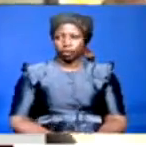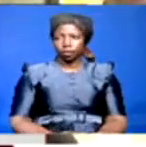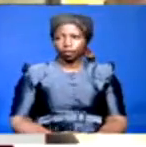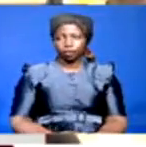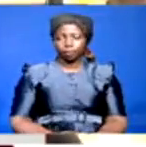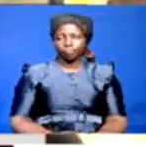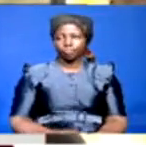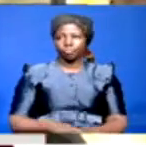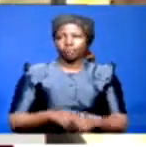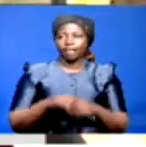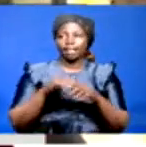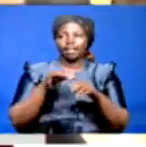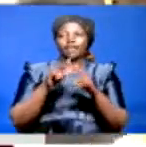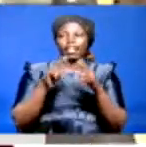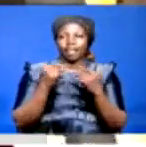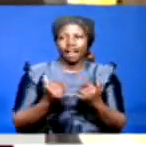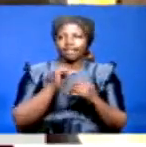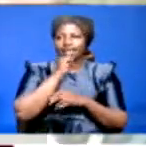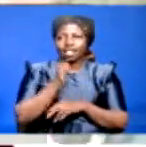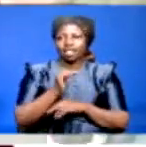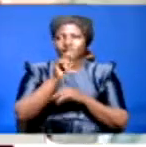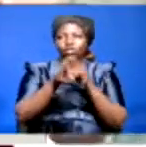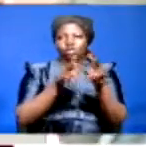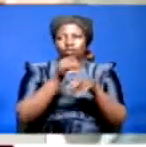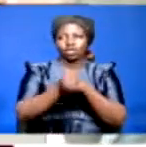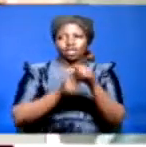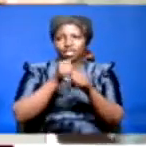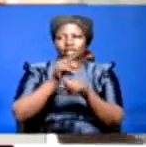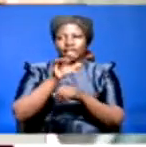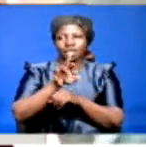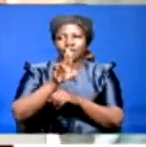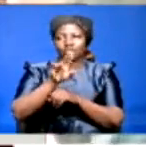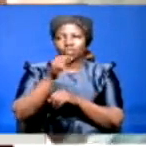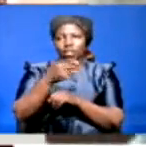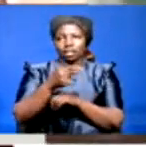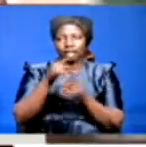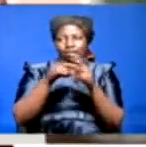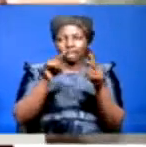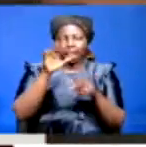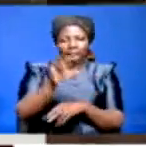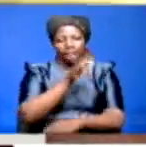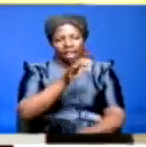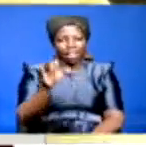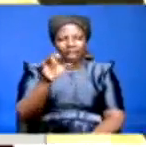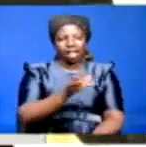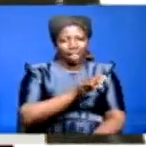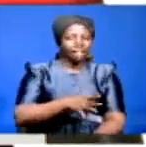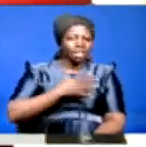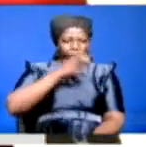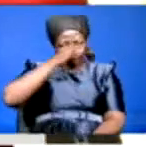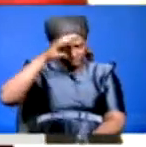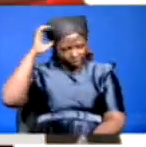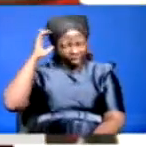At a tender age of 22 years, Ruth Nyambura Kiarie became an alcoholic. Excessive drinking became a lifestyle that cemented